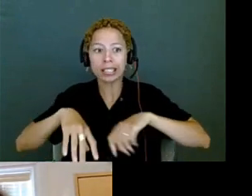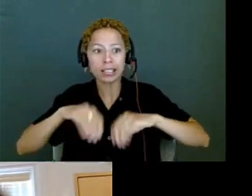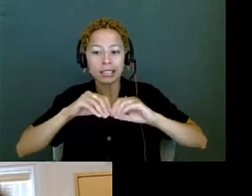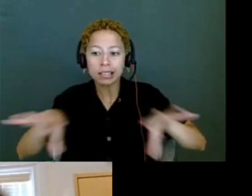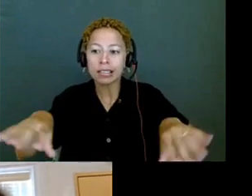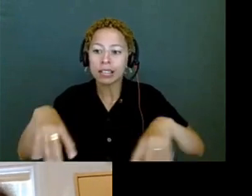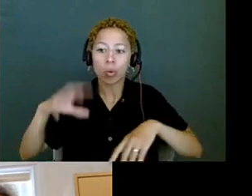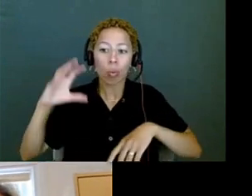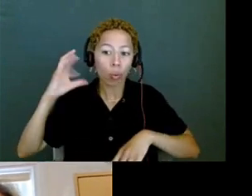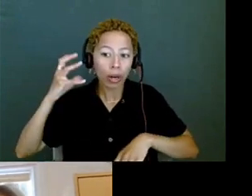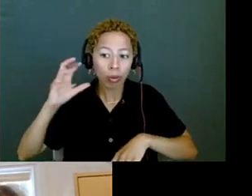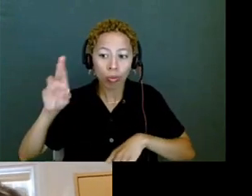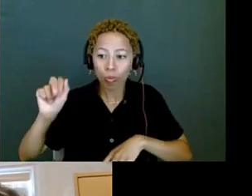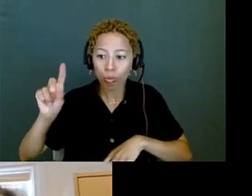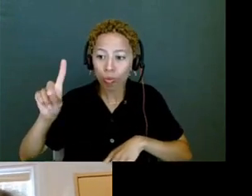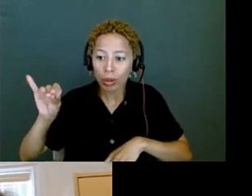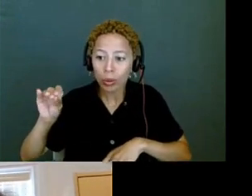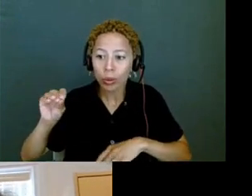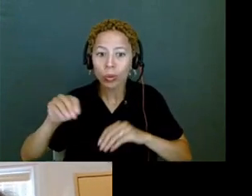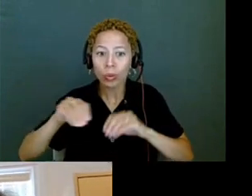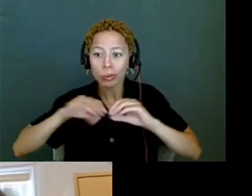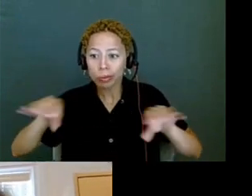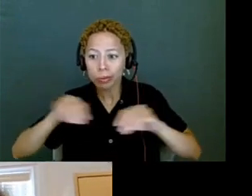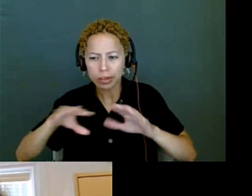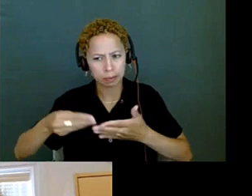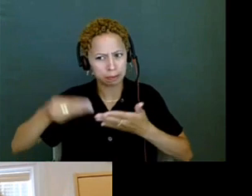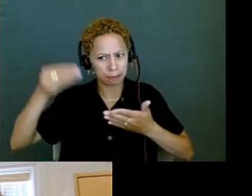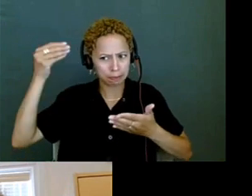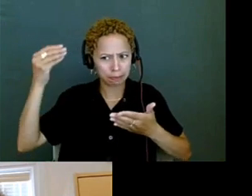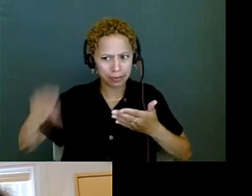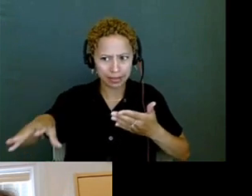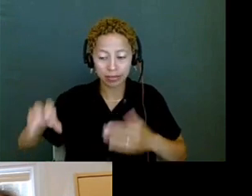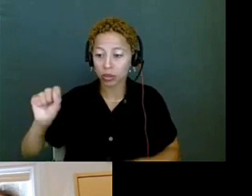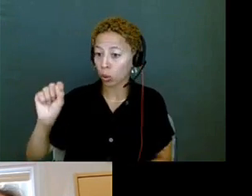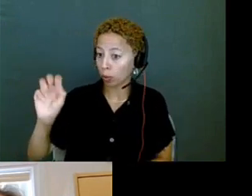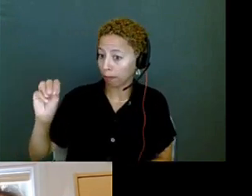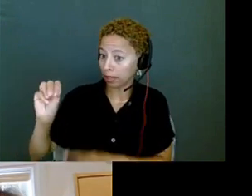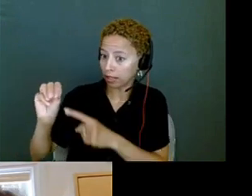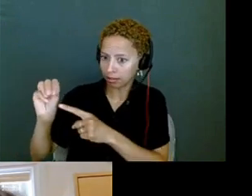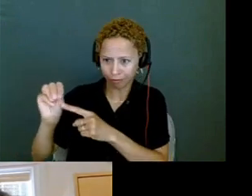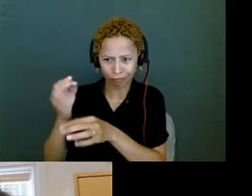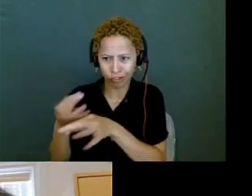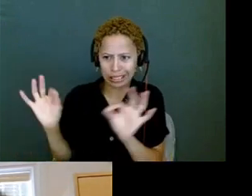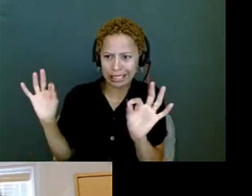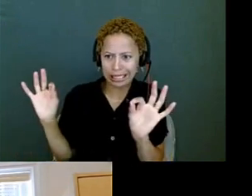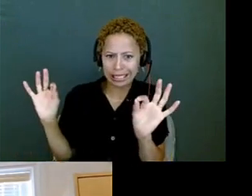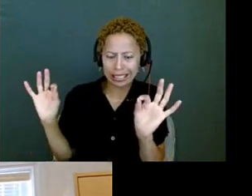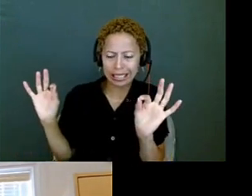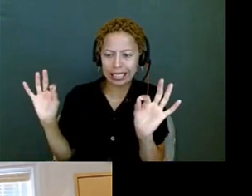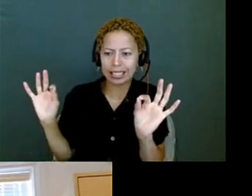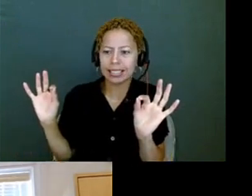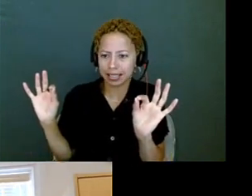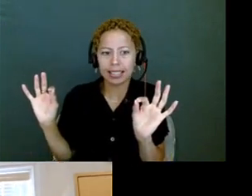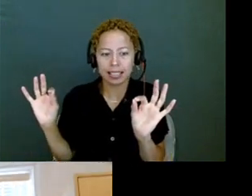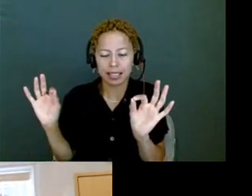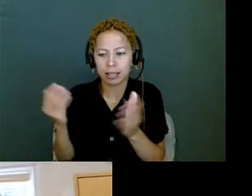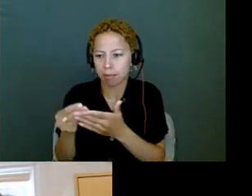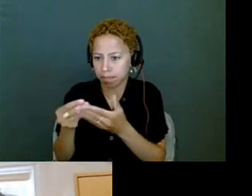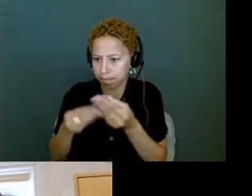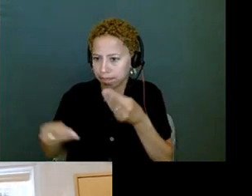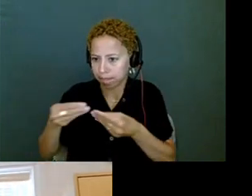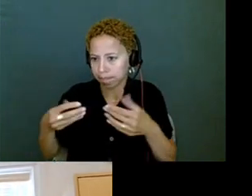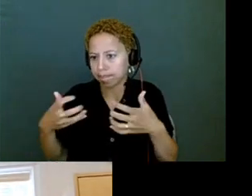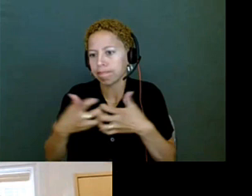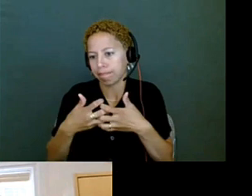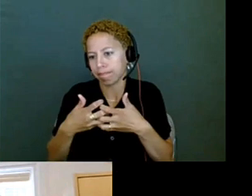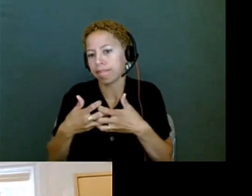forth was rather expensive. But social media just made perfect sense. It's free. All right. And it made